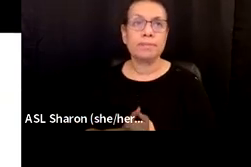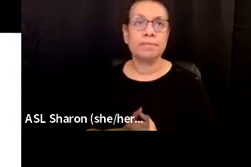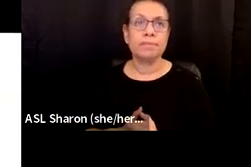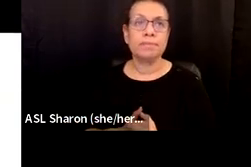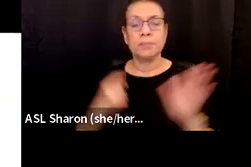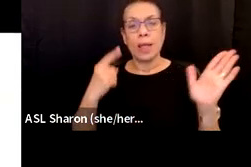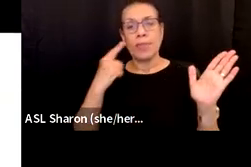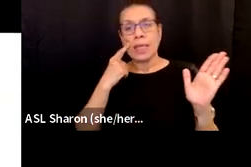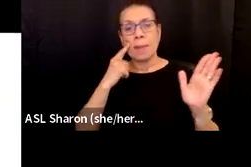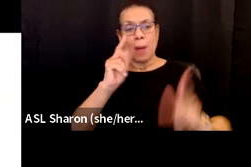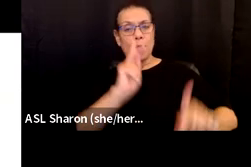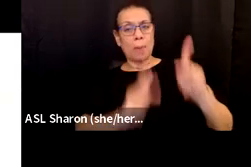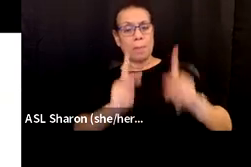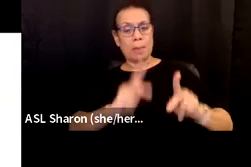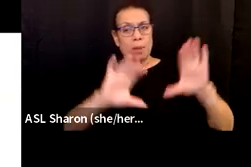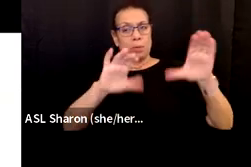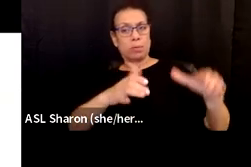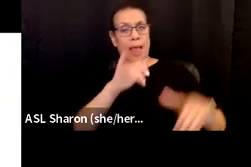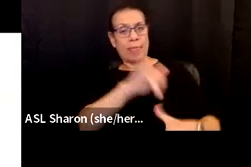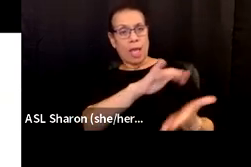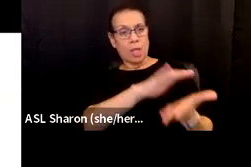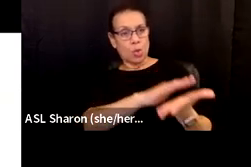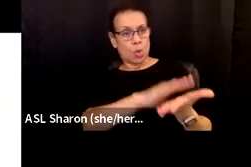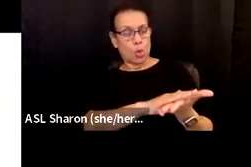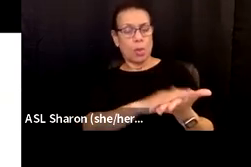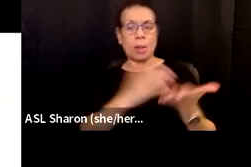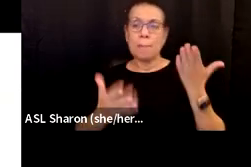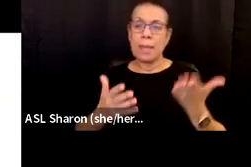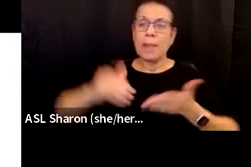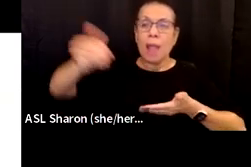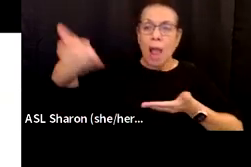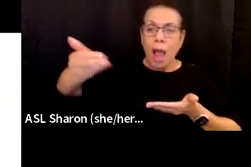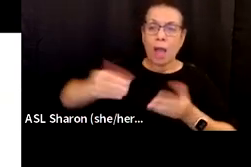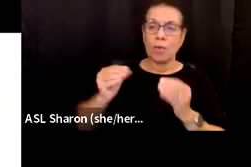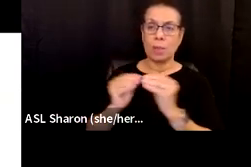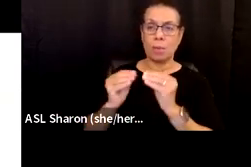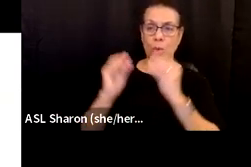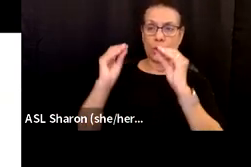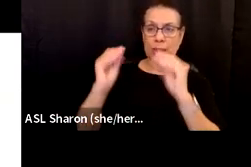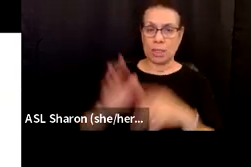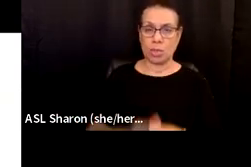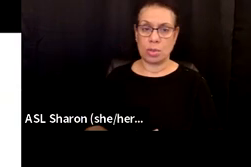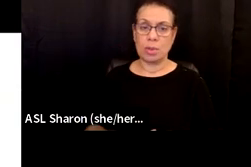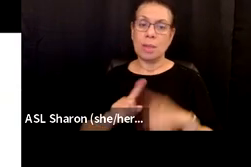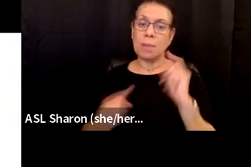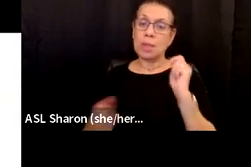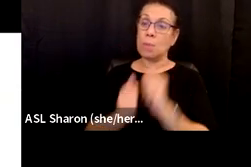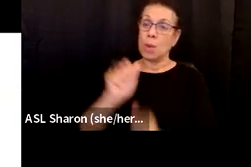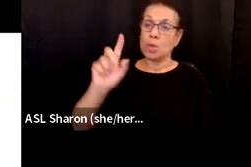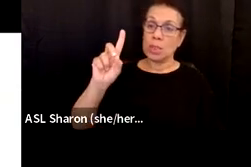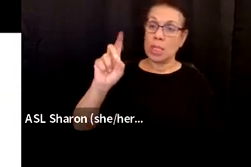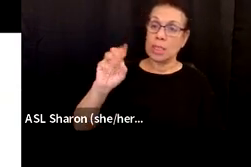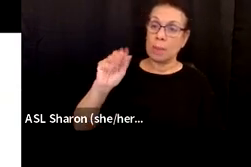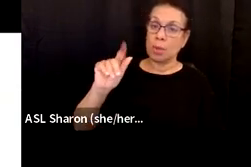human capital at a specific school and think about rehiring educators but the most democratic approach as we see it